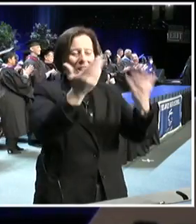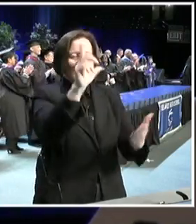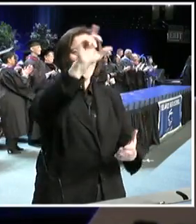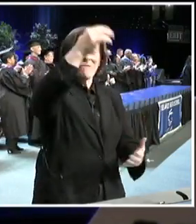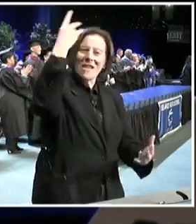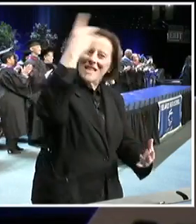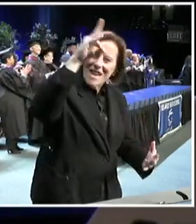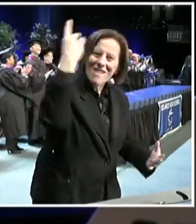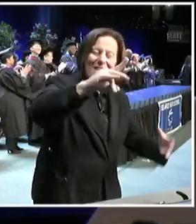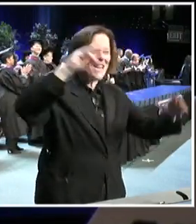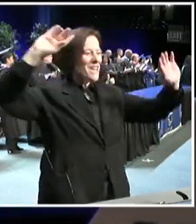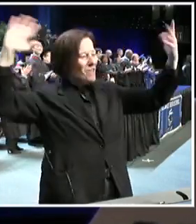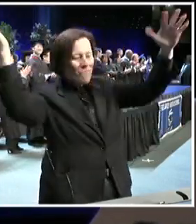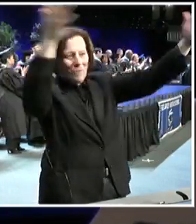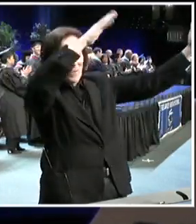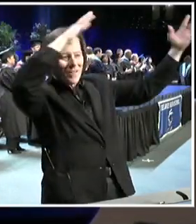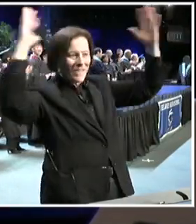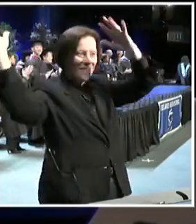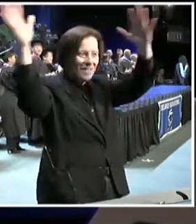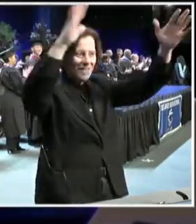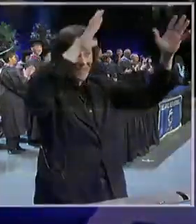2017.